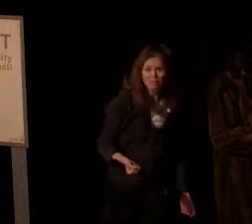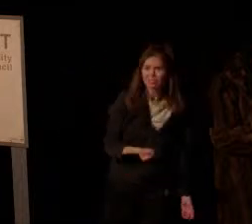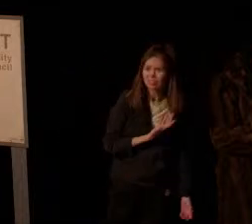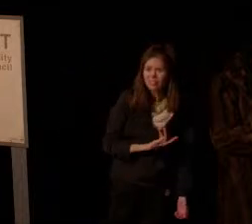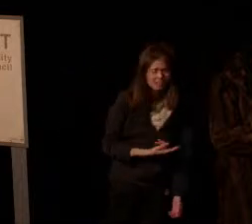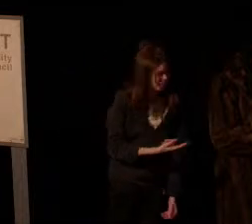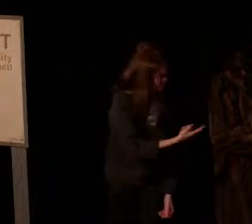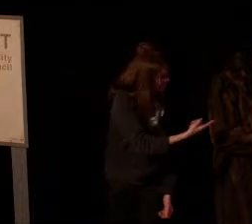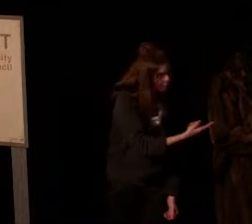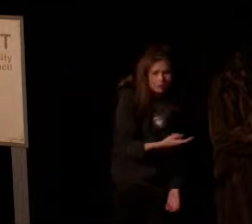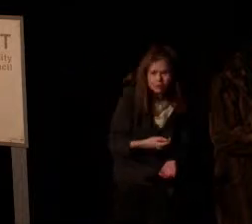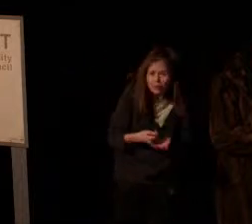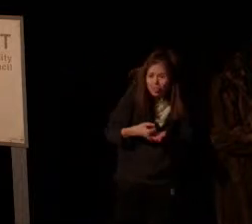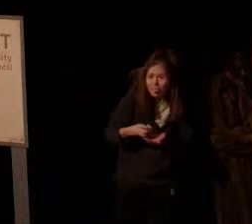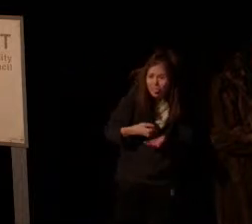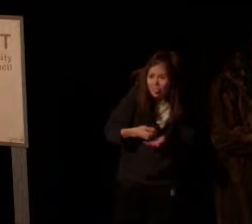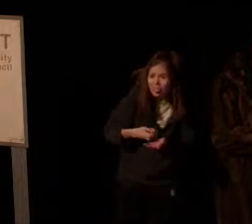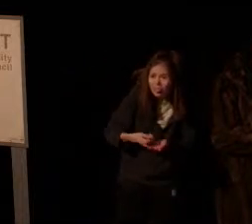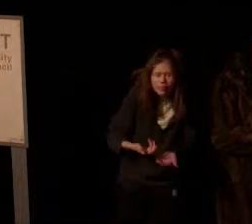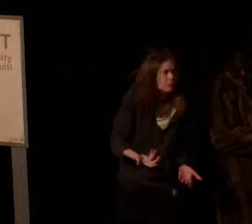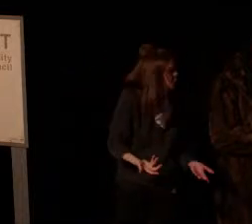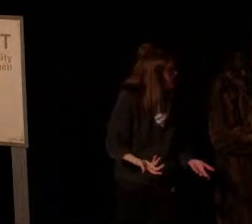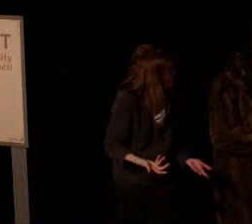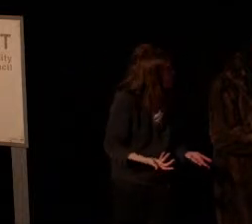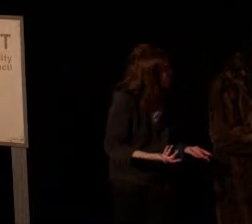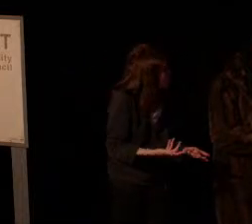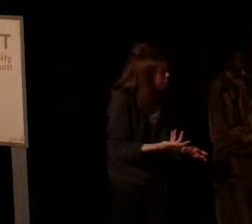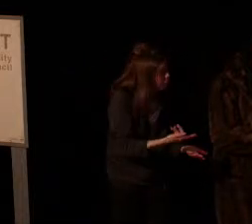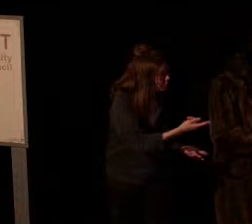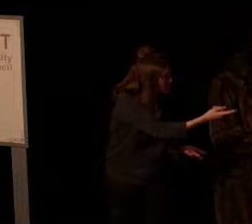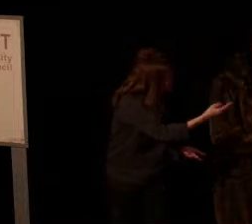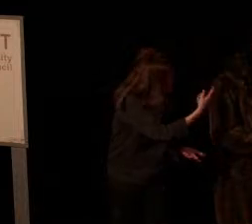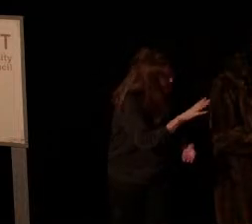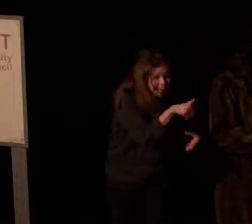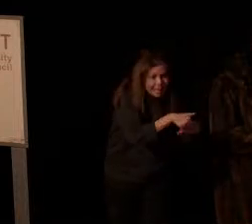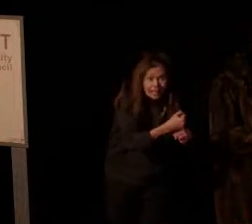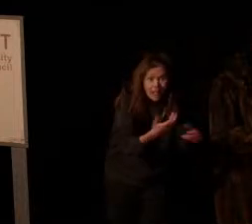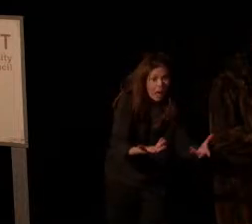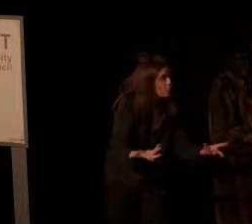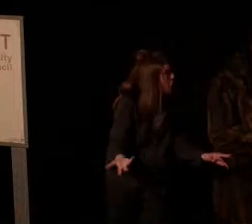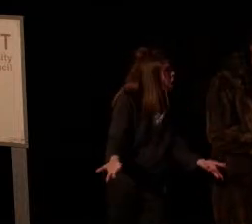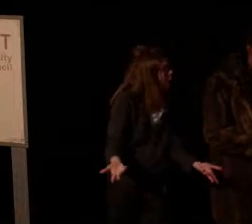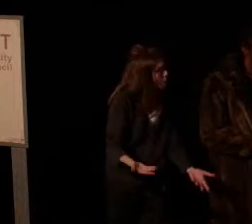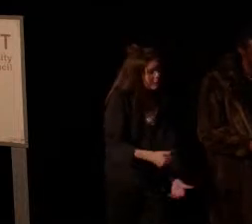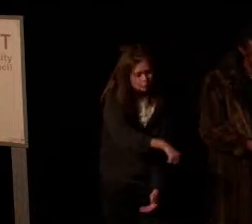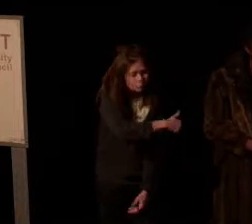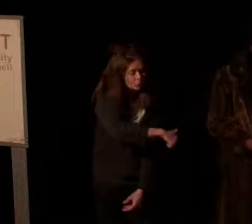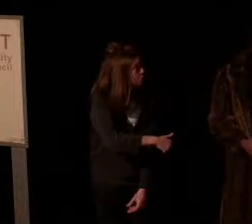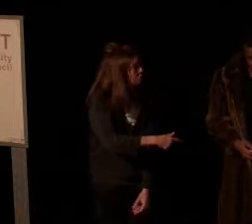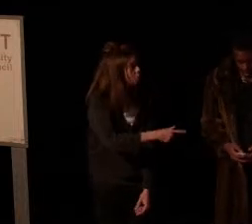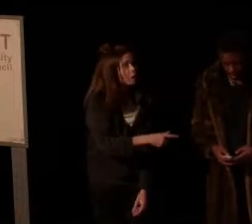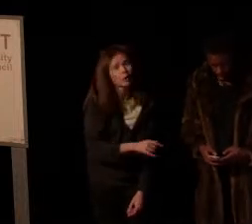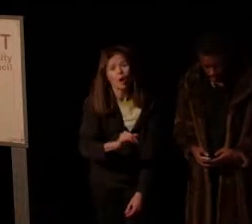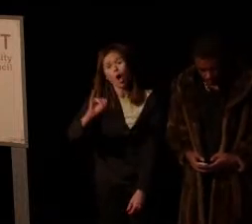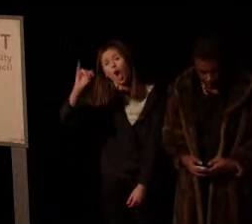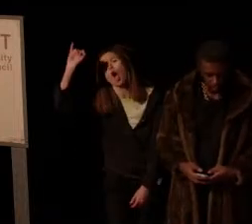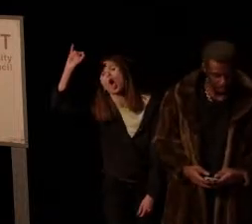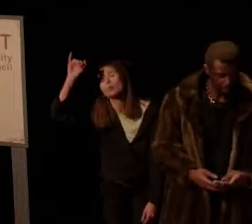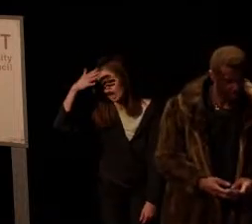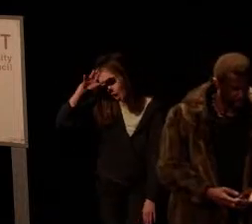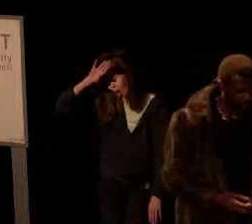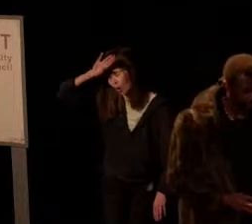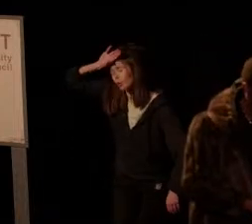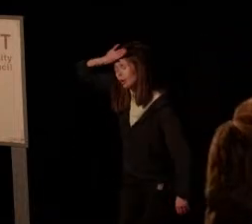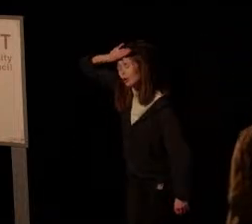Bear, you're on your phone. I was playing this for you. You're out. Oh no, the tragedy.